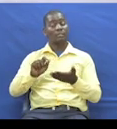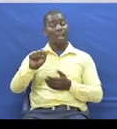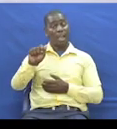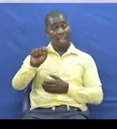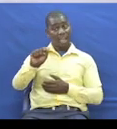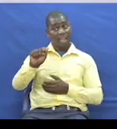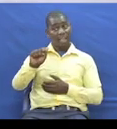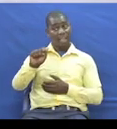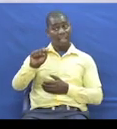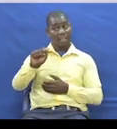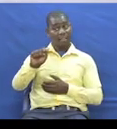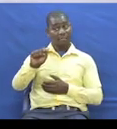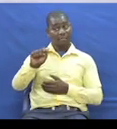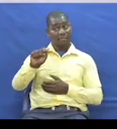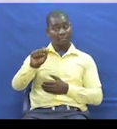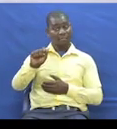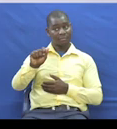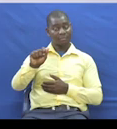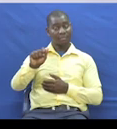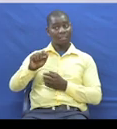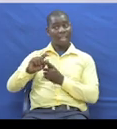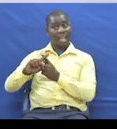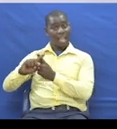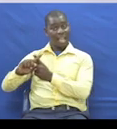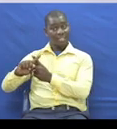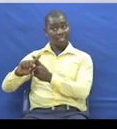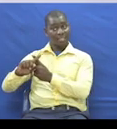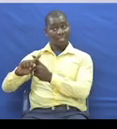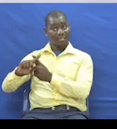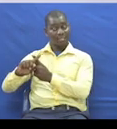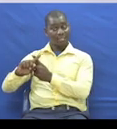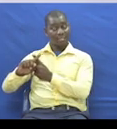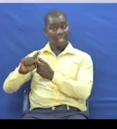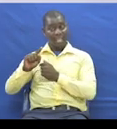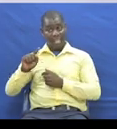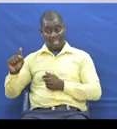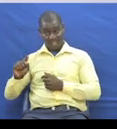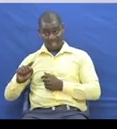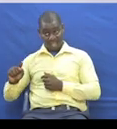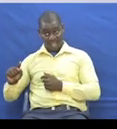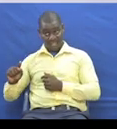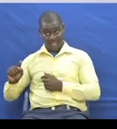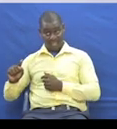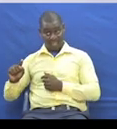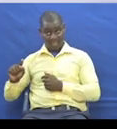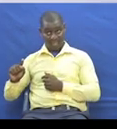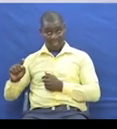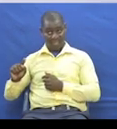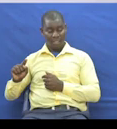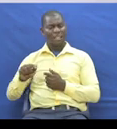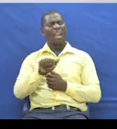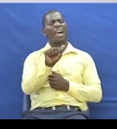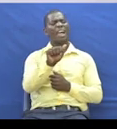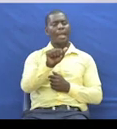A. Let us say here we are having a symbol here, and here let us say Z, where if we define this, we say